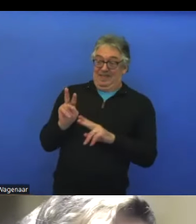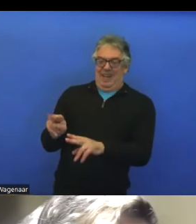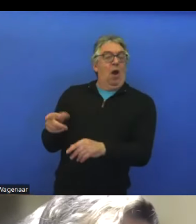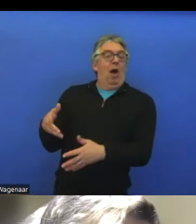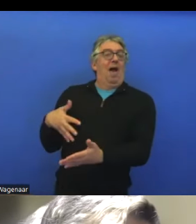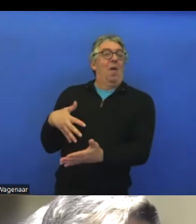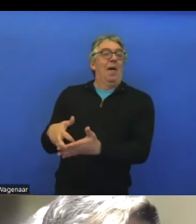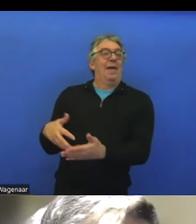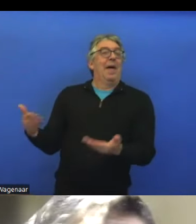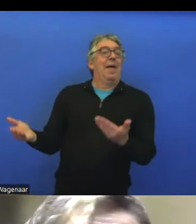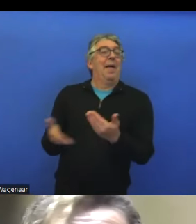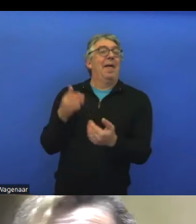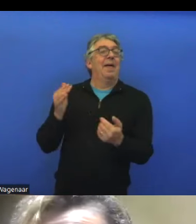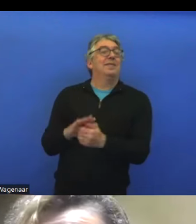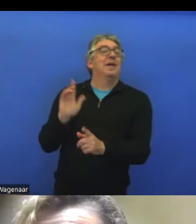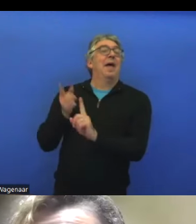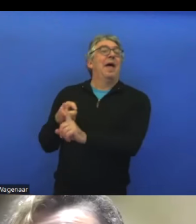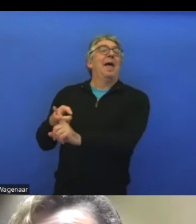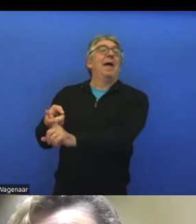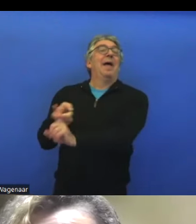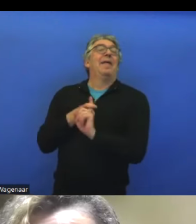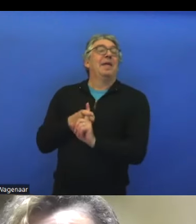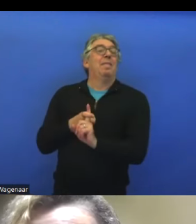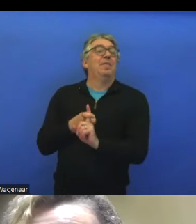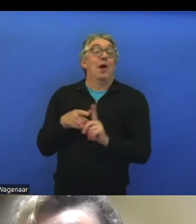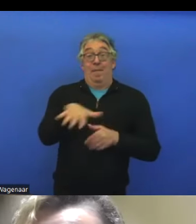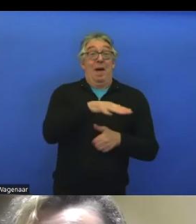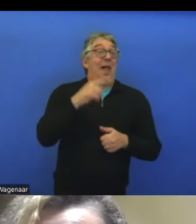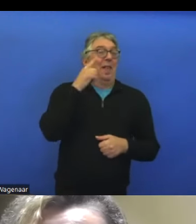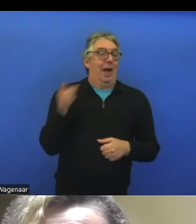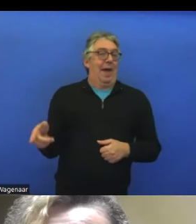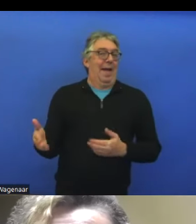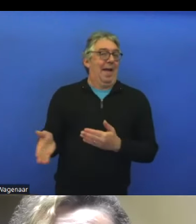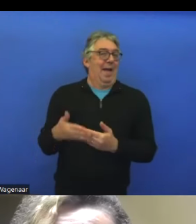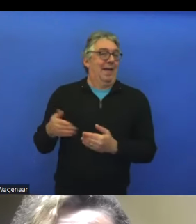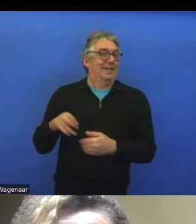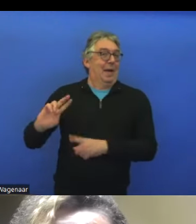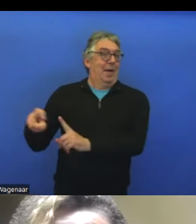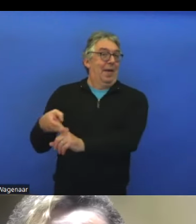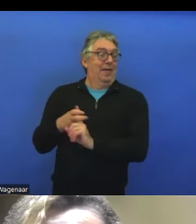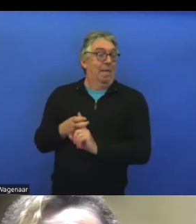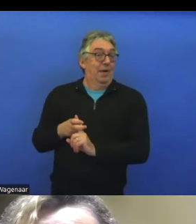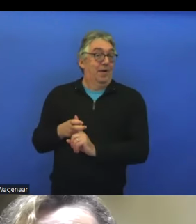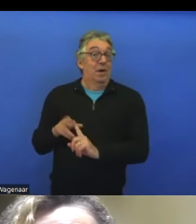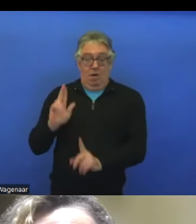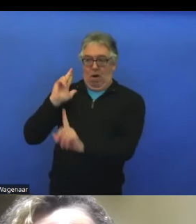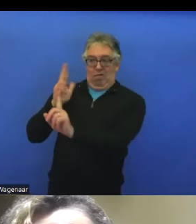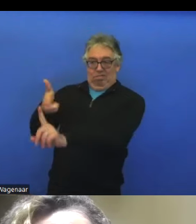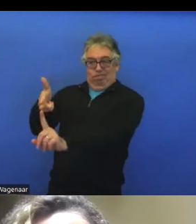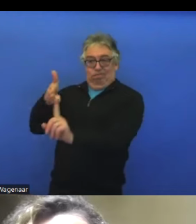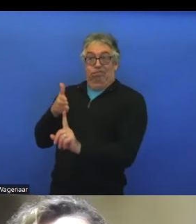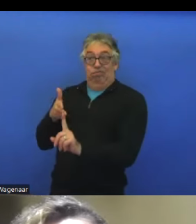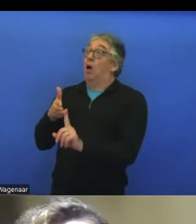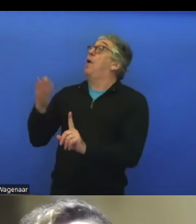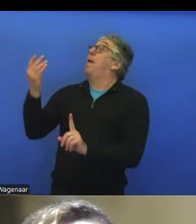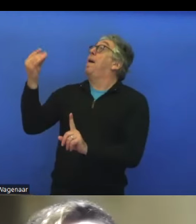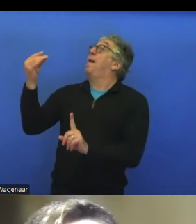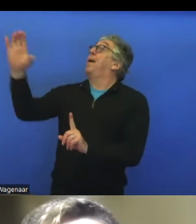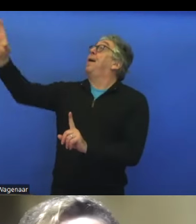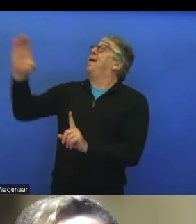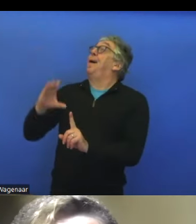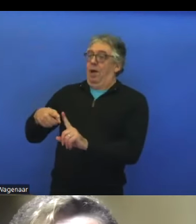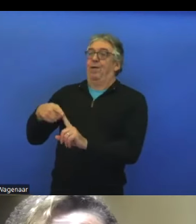And the perception that it would be easy basically to kidnap them, they would be kidnapped for ransom. So we consider